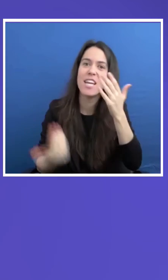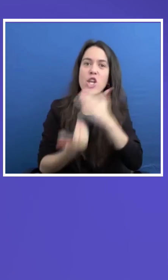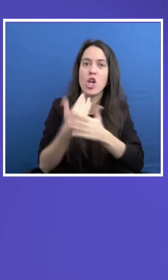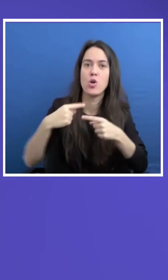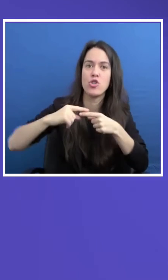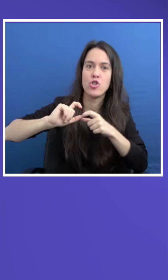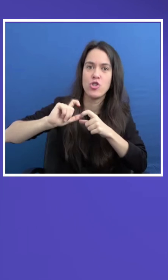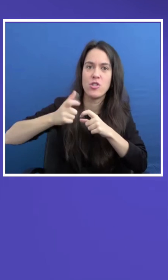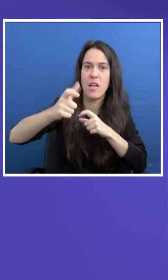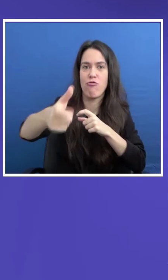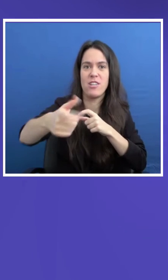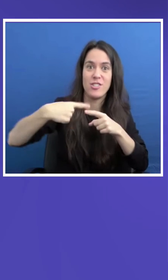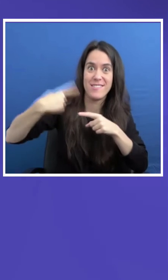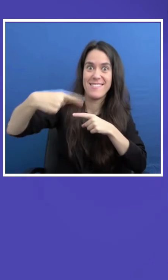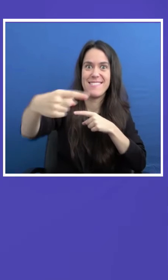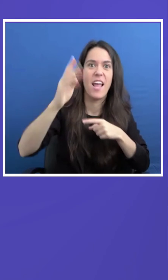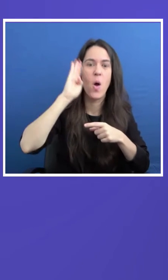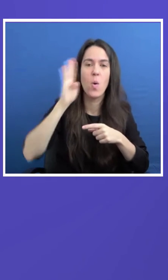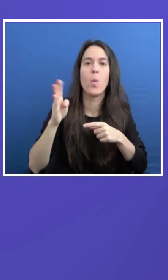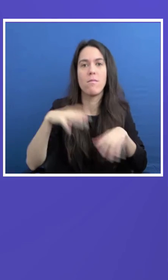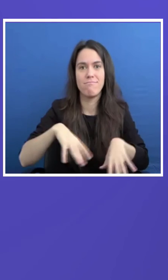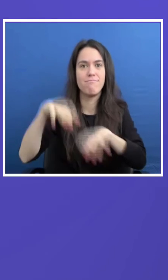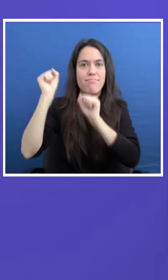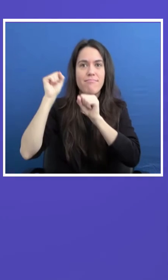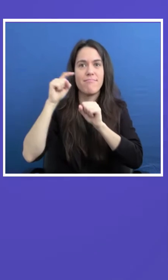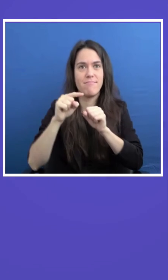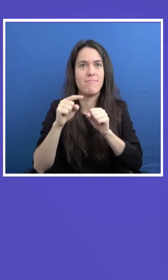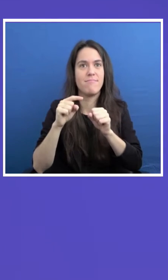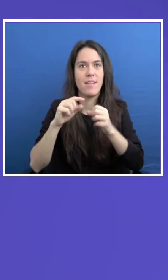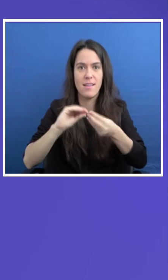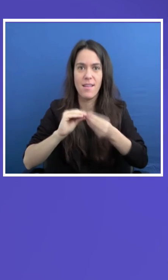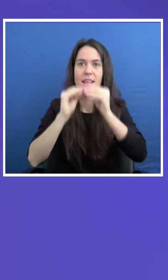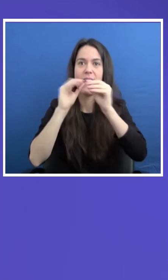to take up to those, to follow